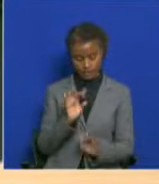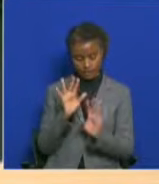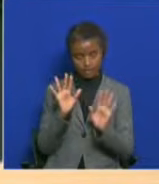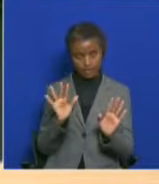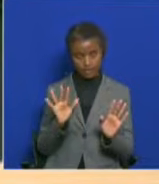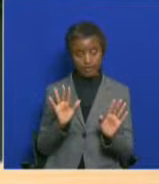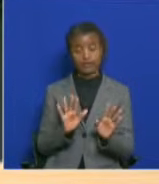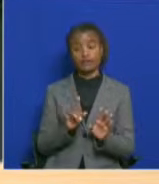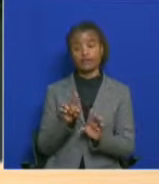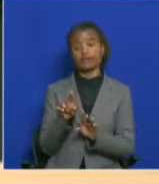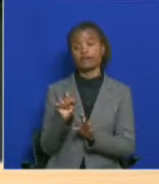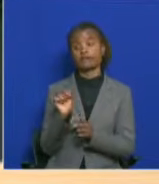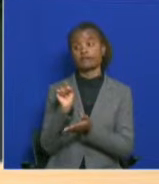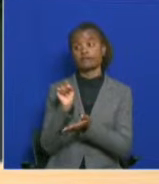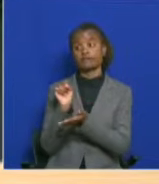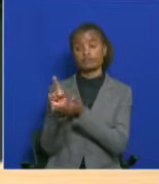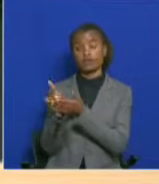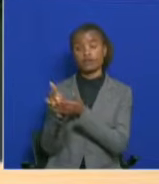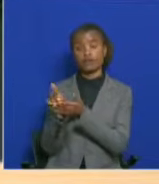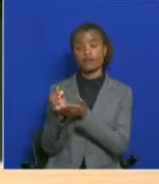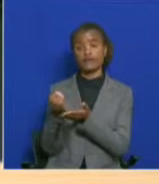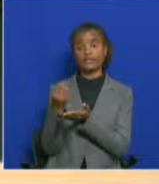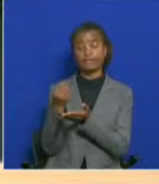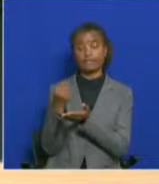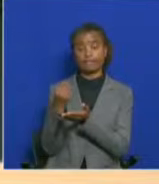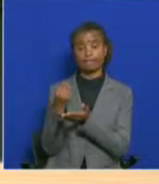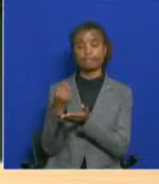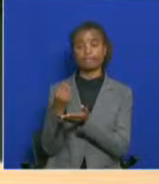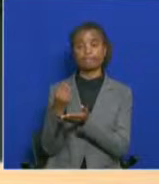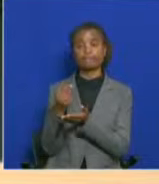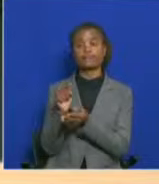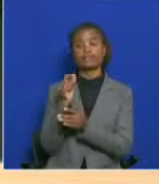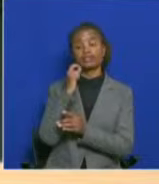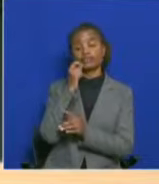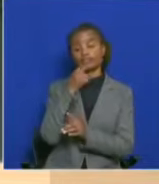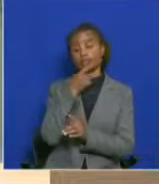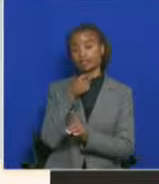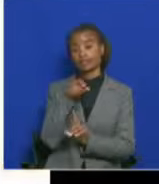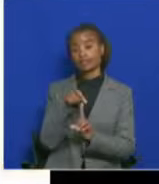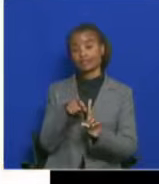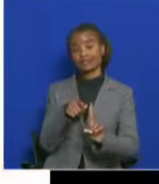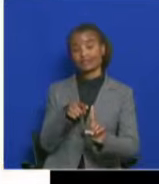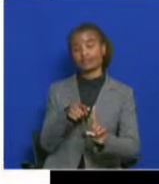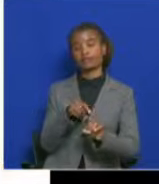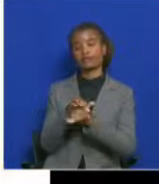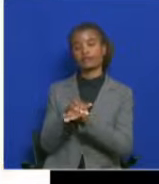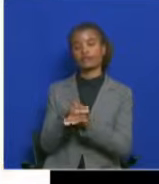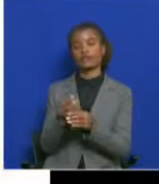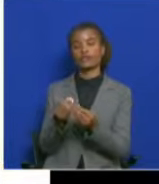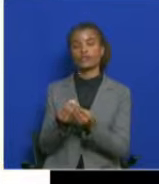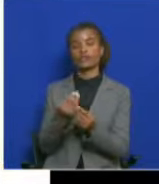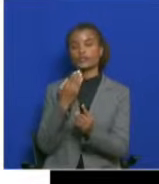WhatsApp message, which says someone is a friend with Jacobs,